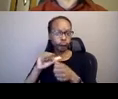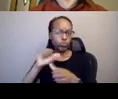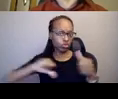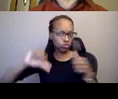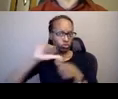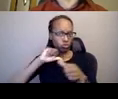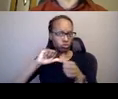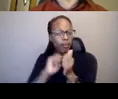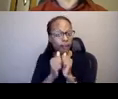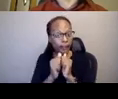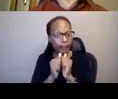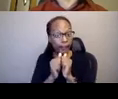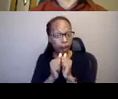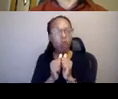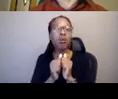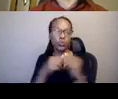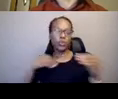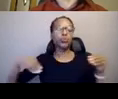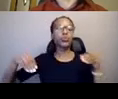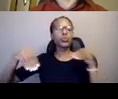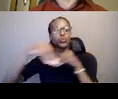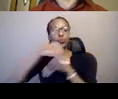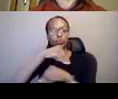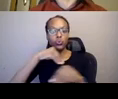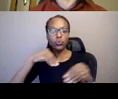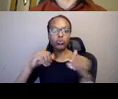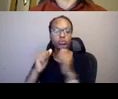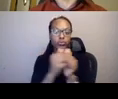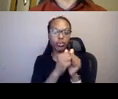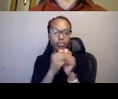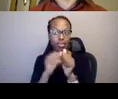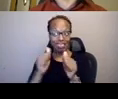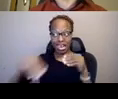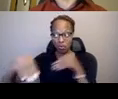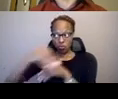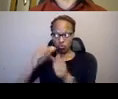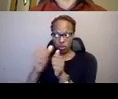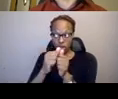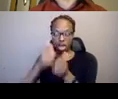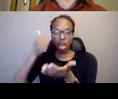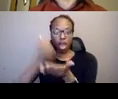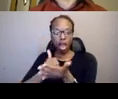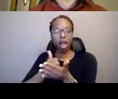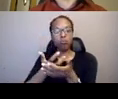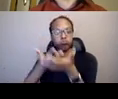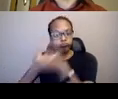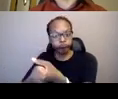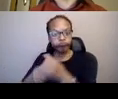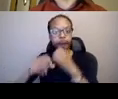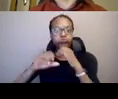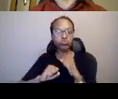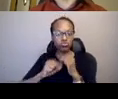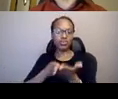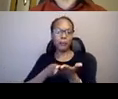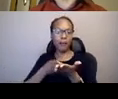by moving together. It builds a foundation of trust and honesty. And as Martha Graham